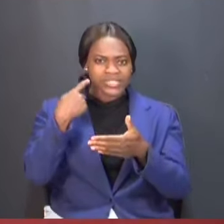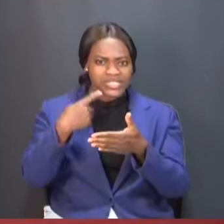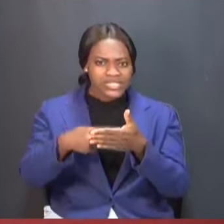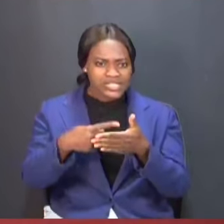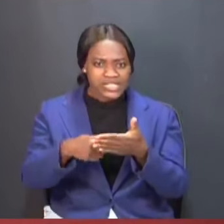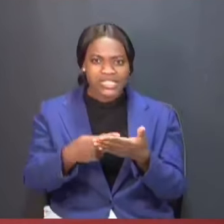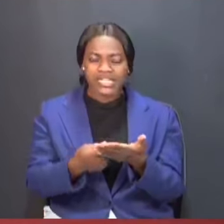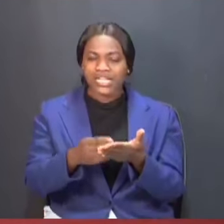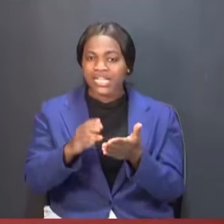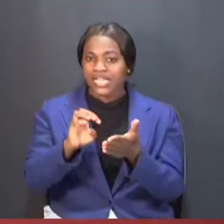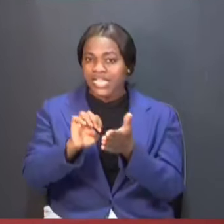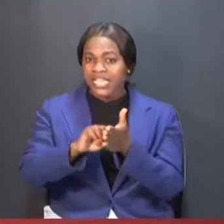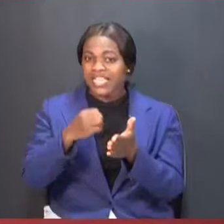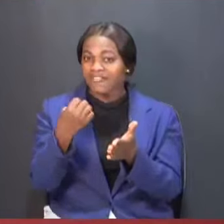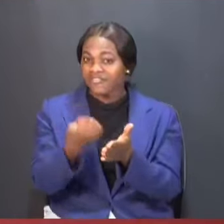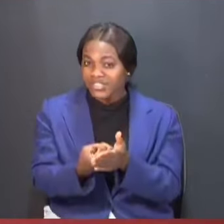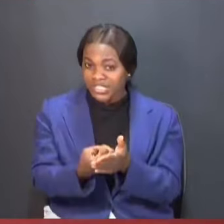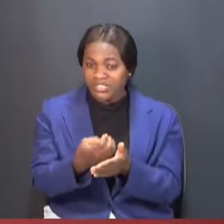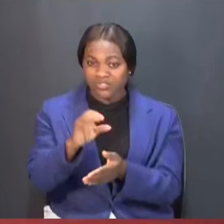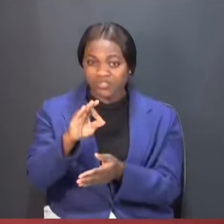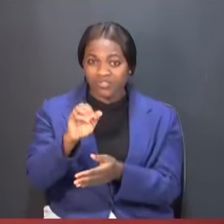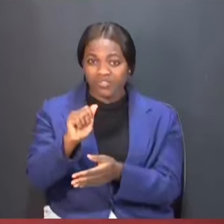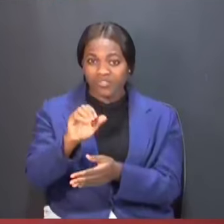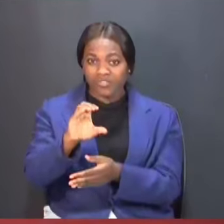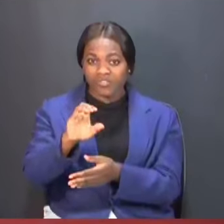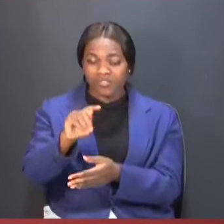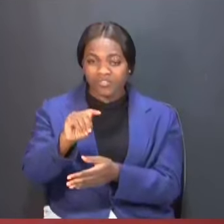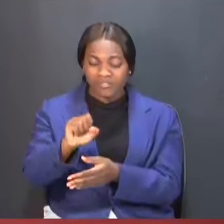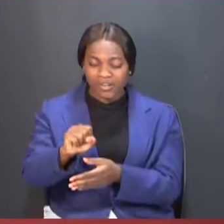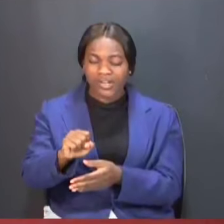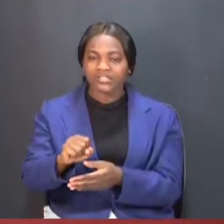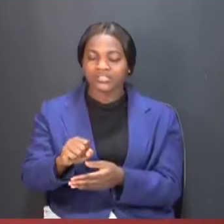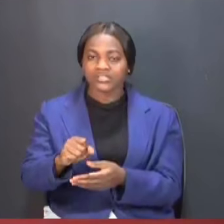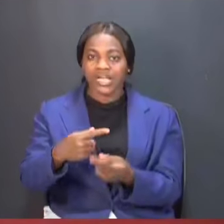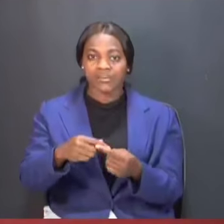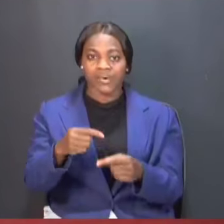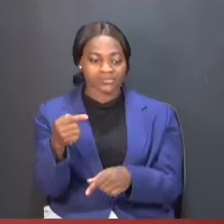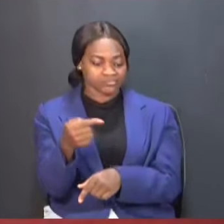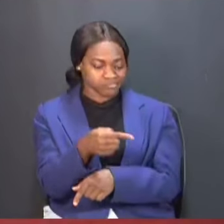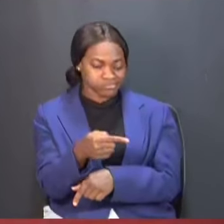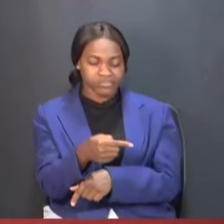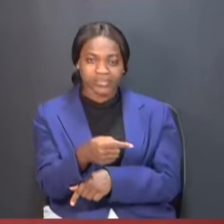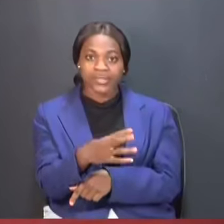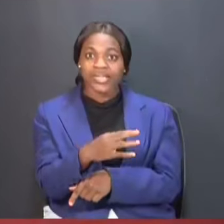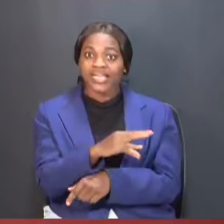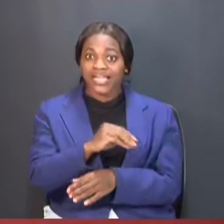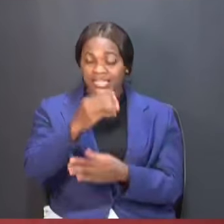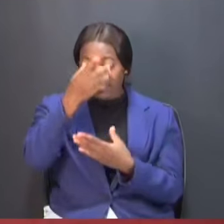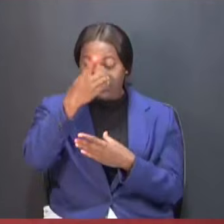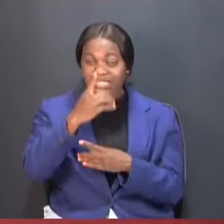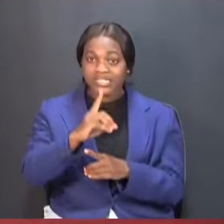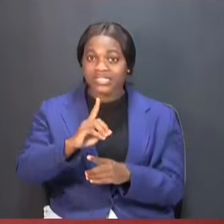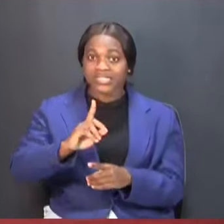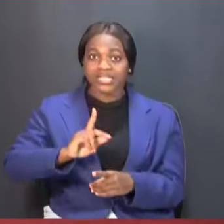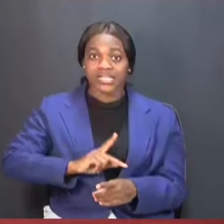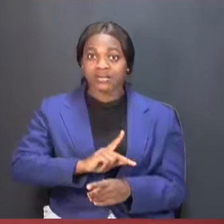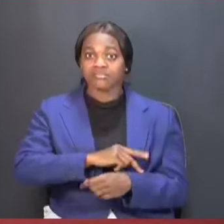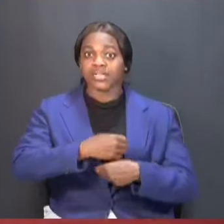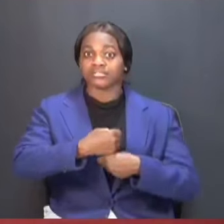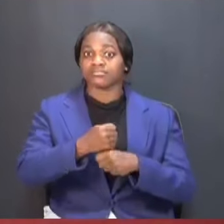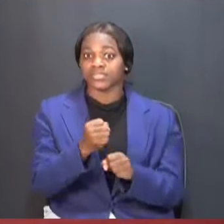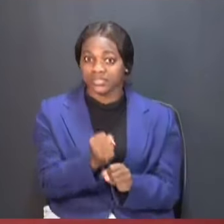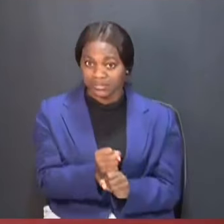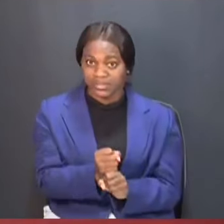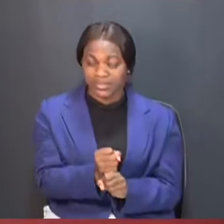to the complaint, including the actions taken by the House and by the honorable member